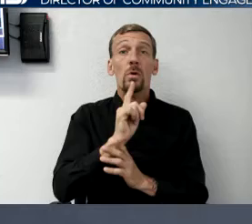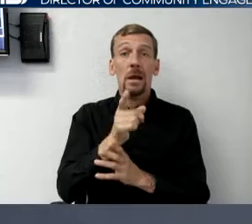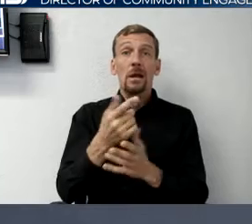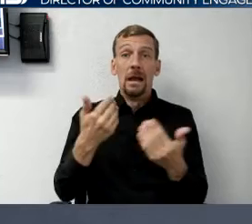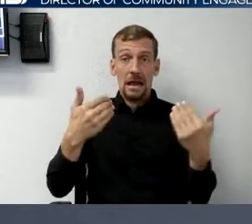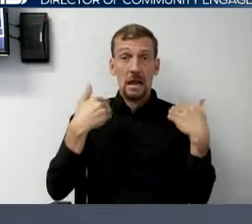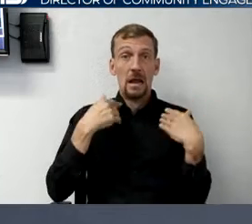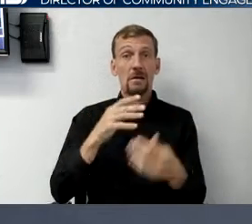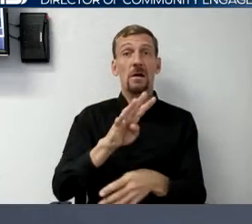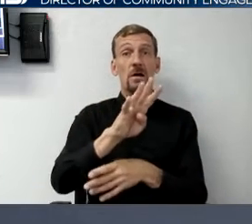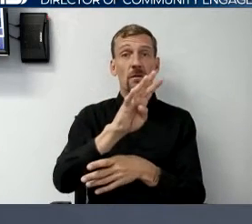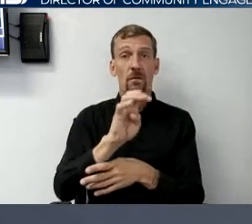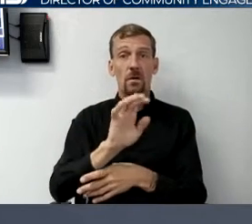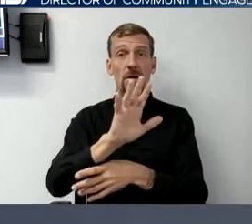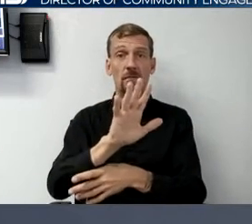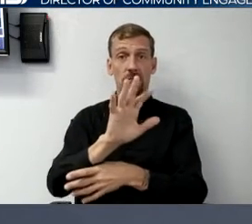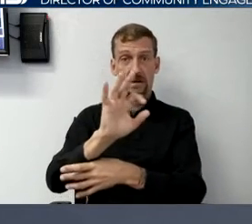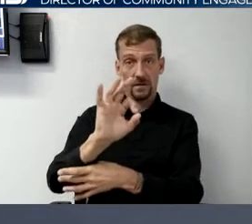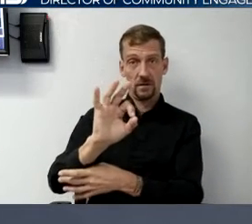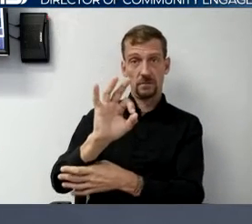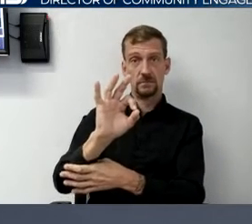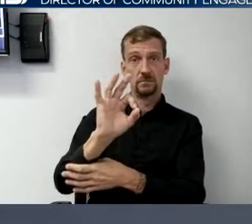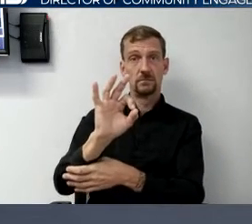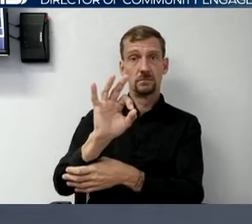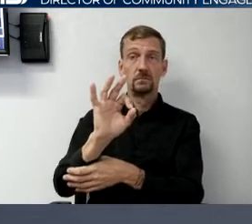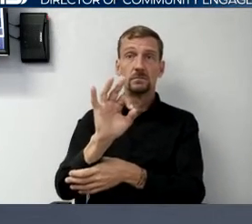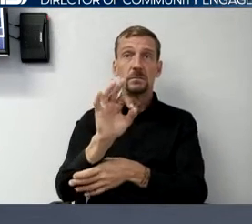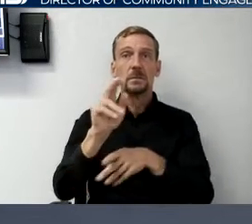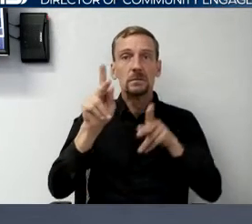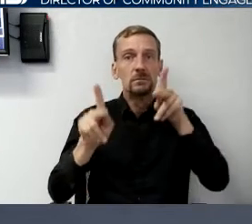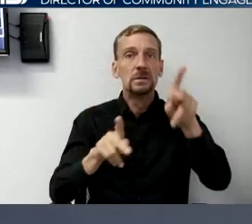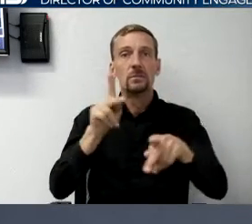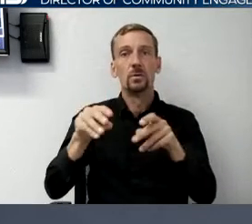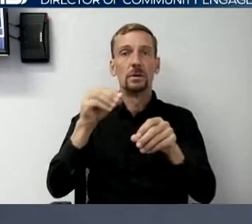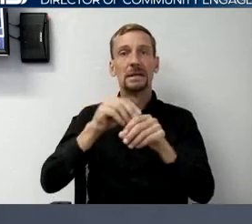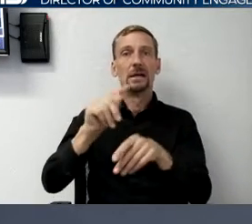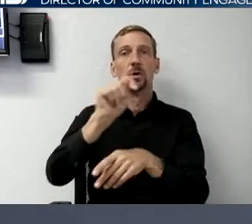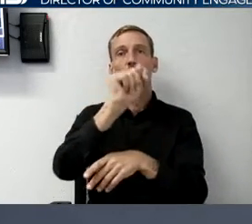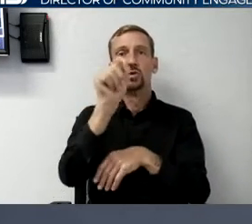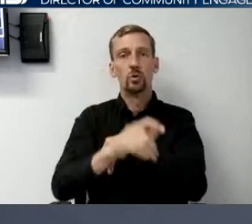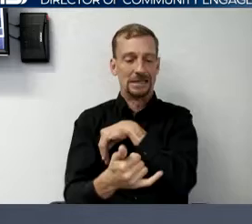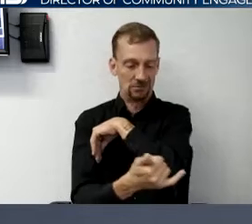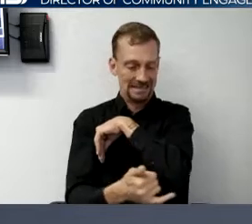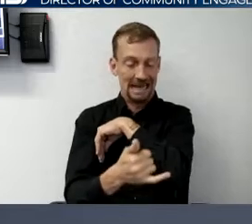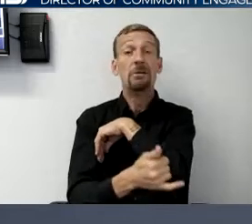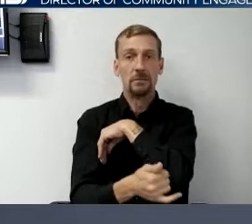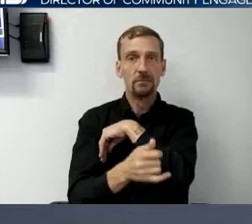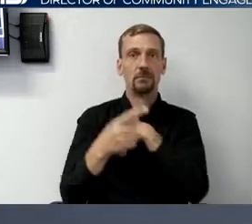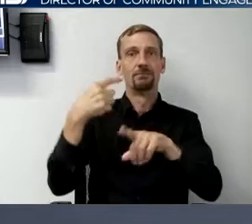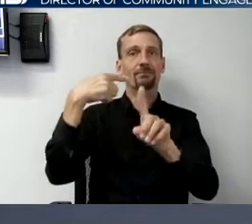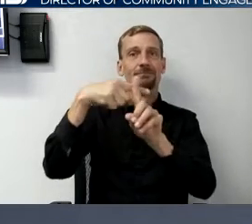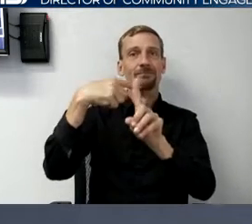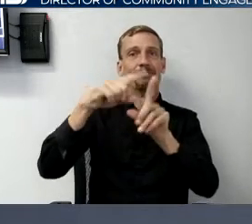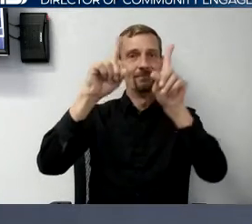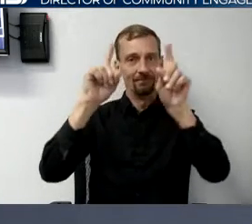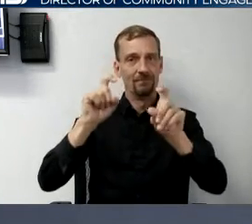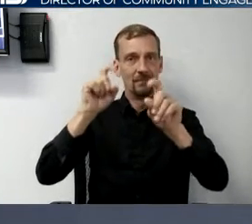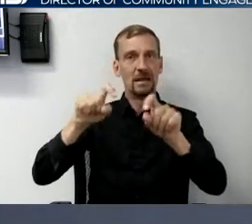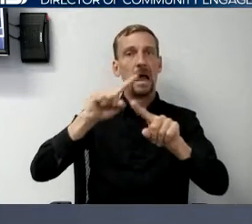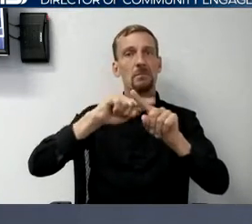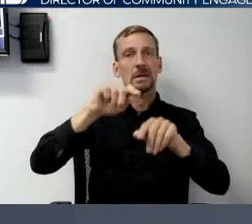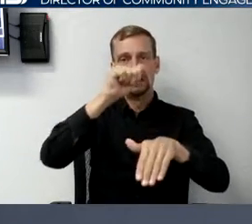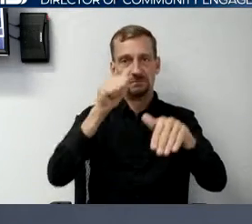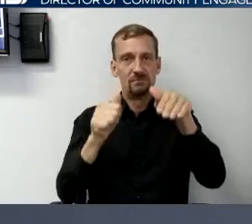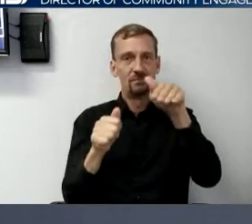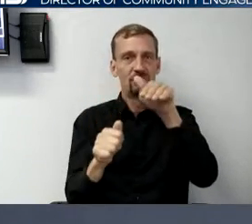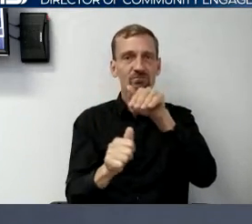are 459 residents of Tulare County that again have tested positive, but they're under